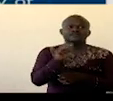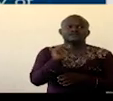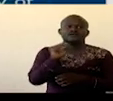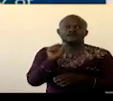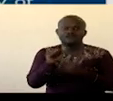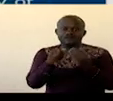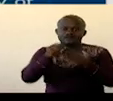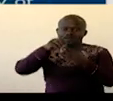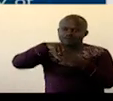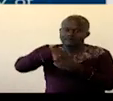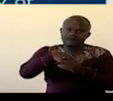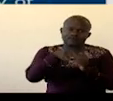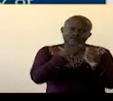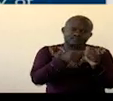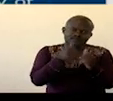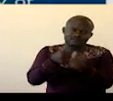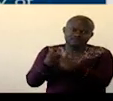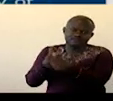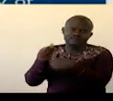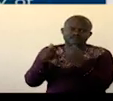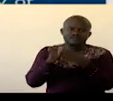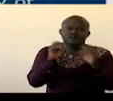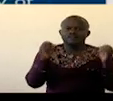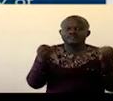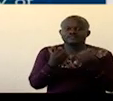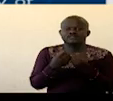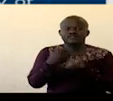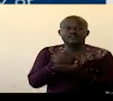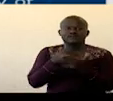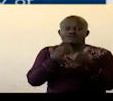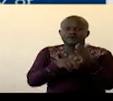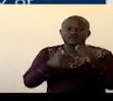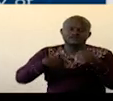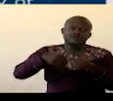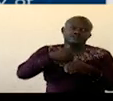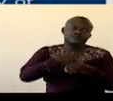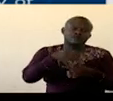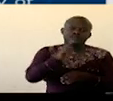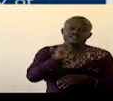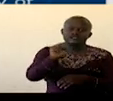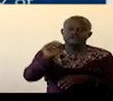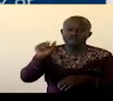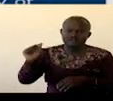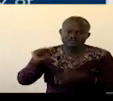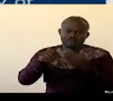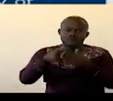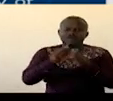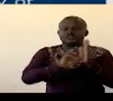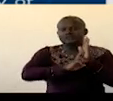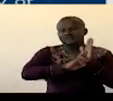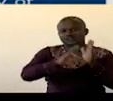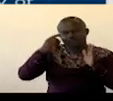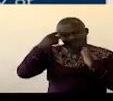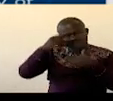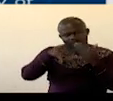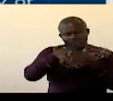among individuals. Organisms have what we call DNA, which stands for